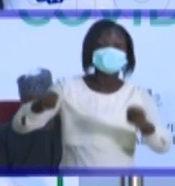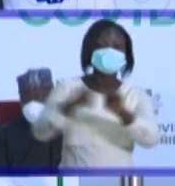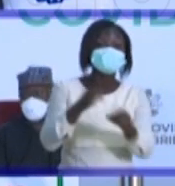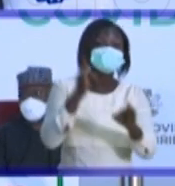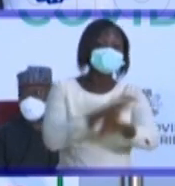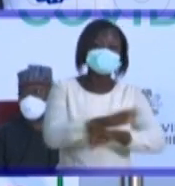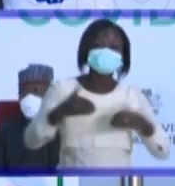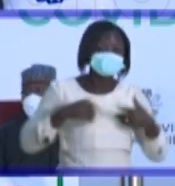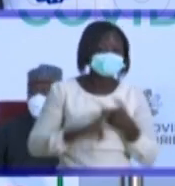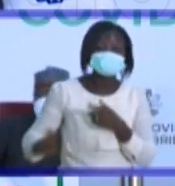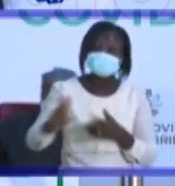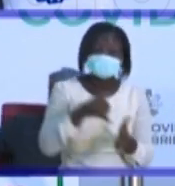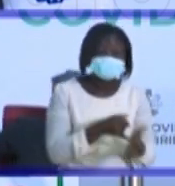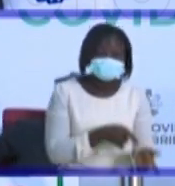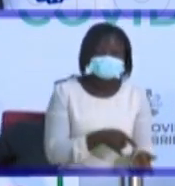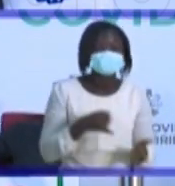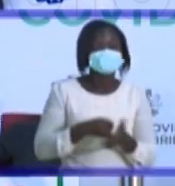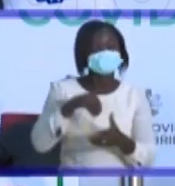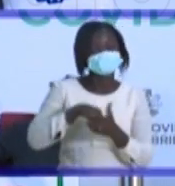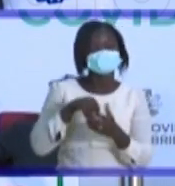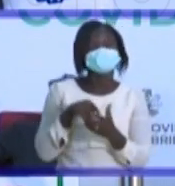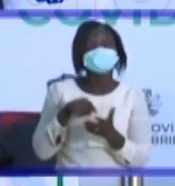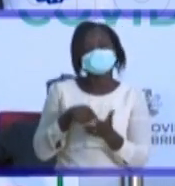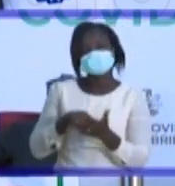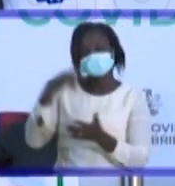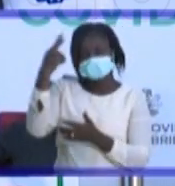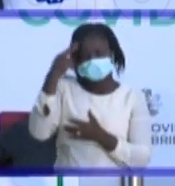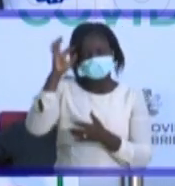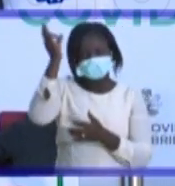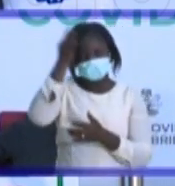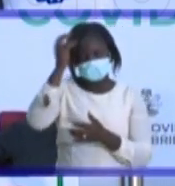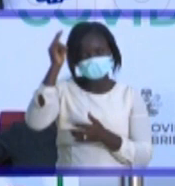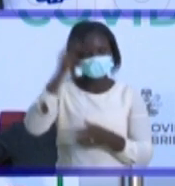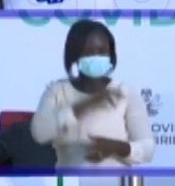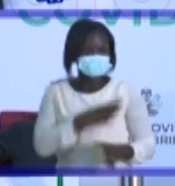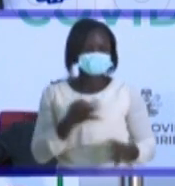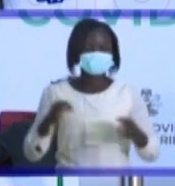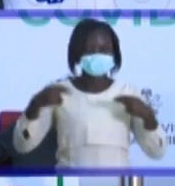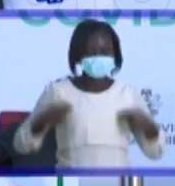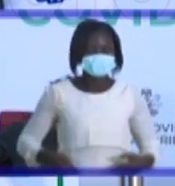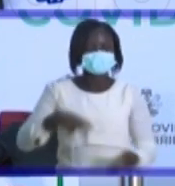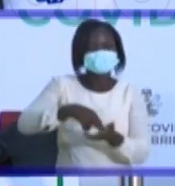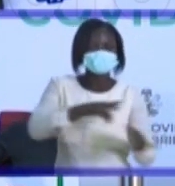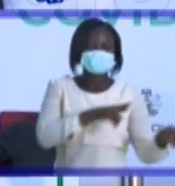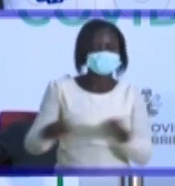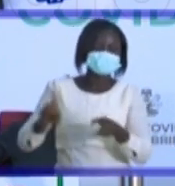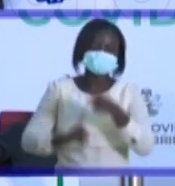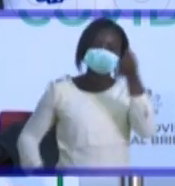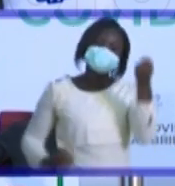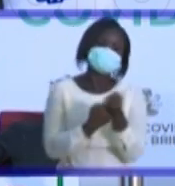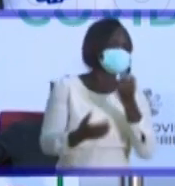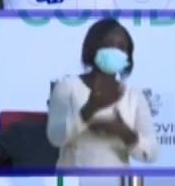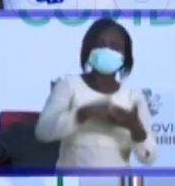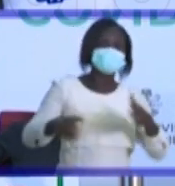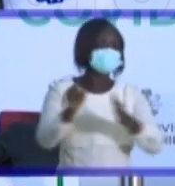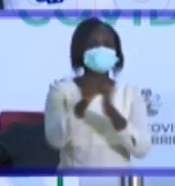have to use it. In this regard, the Federal Ministry of Health stands ready to support all states in their effort